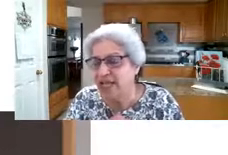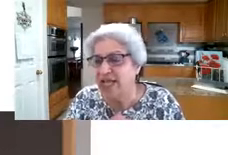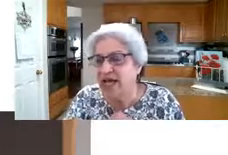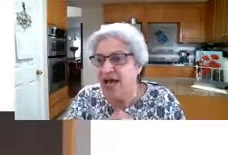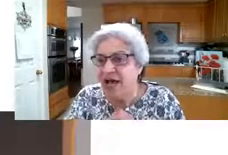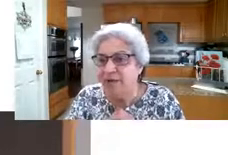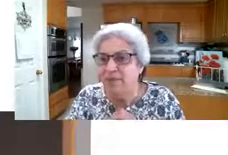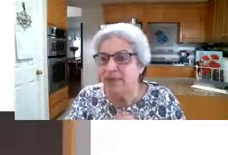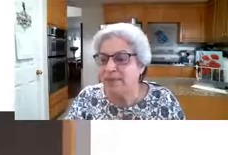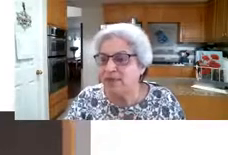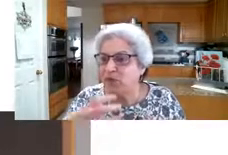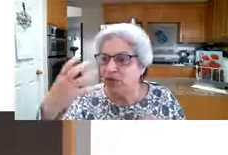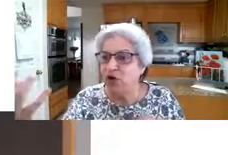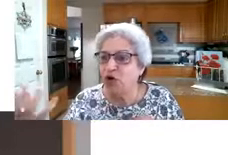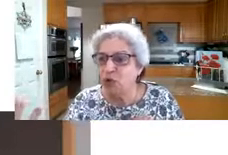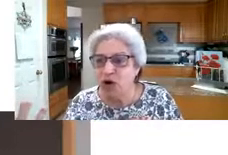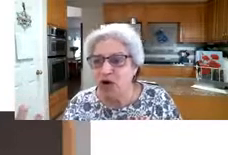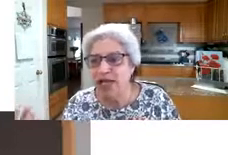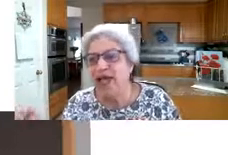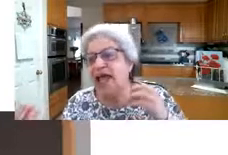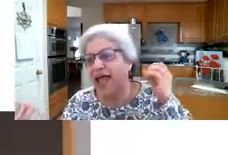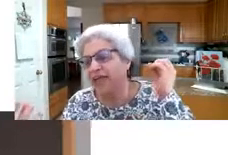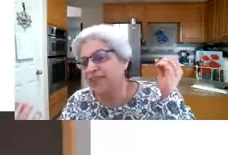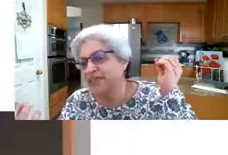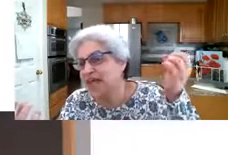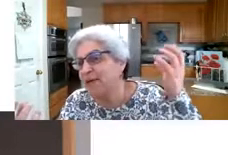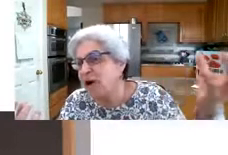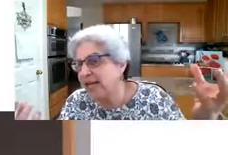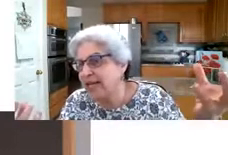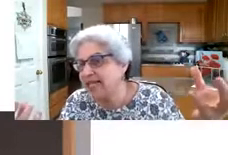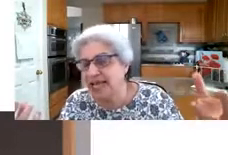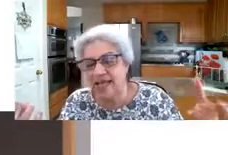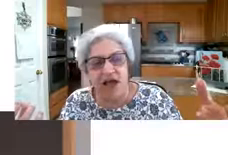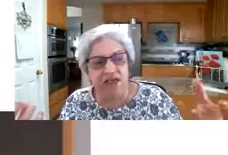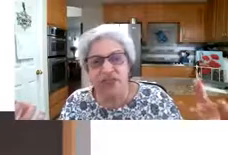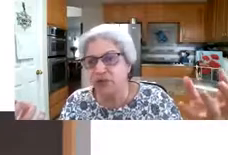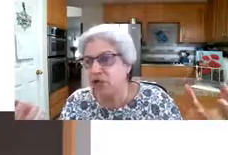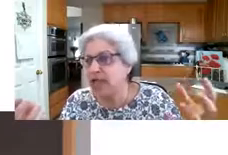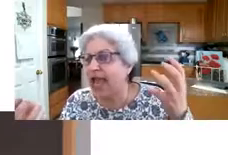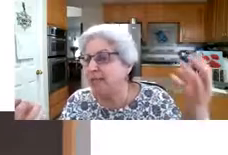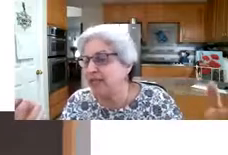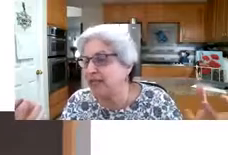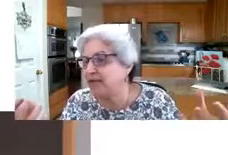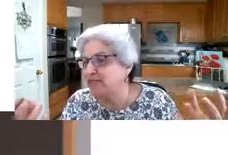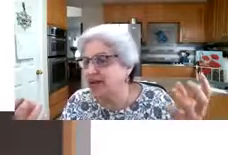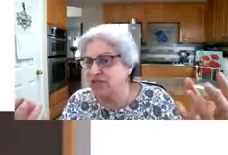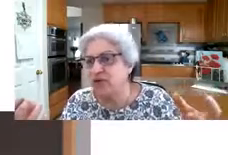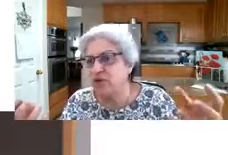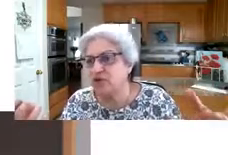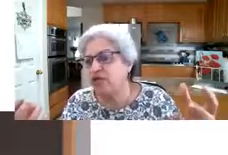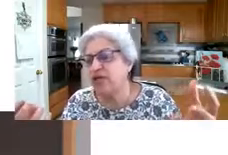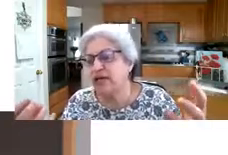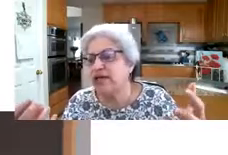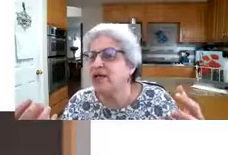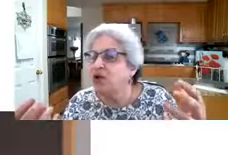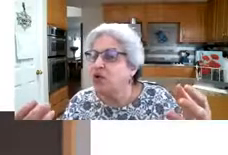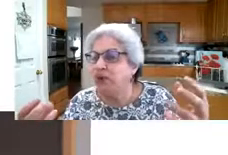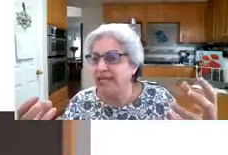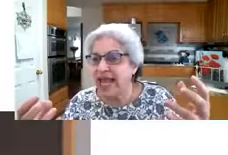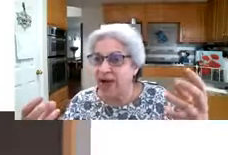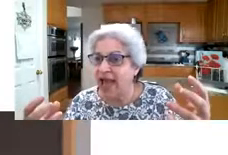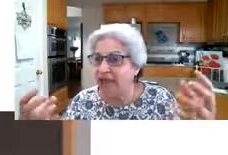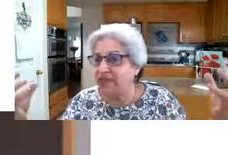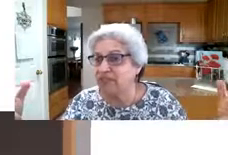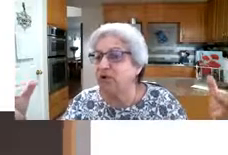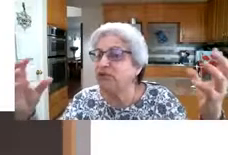already. With her work and this mRNA technology work happening at Pfizer and Moderna,